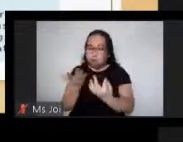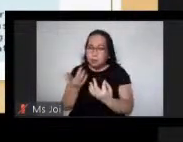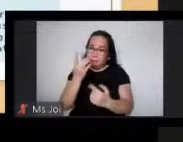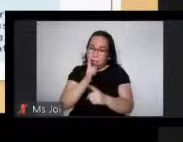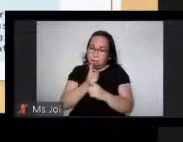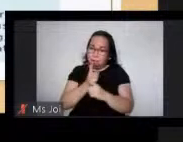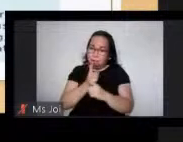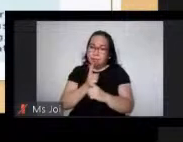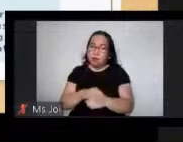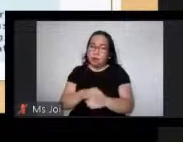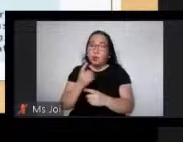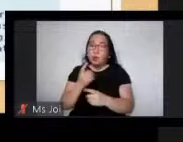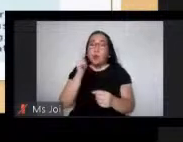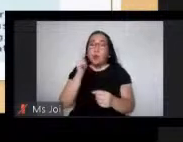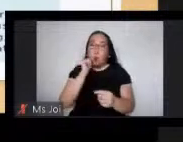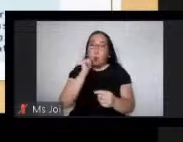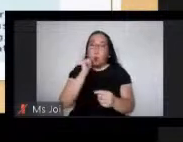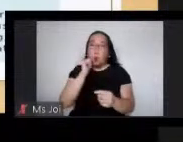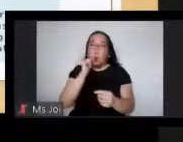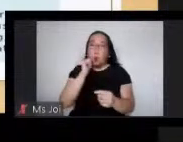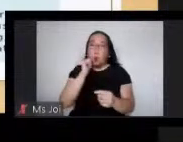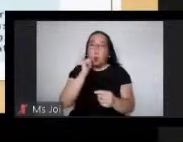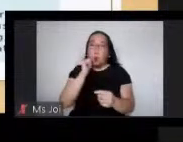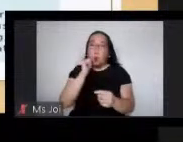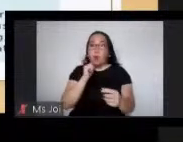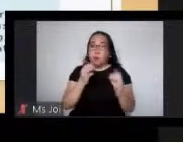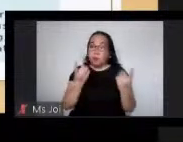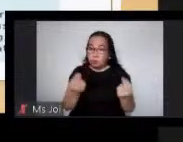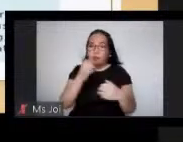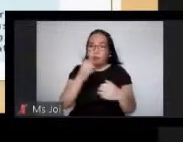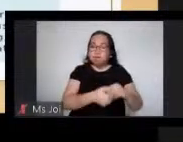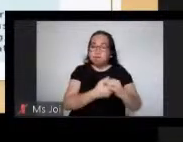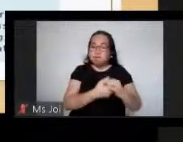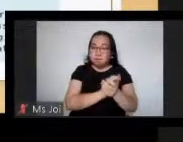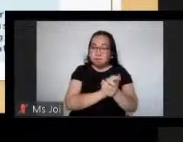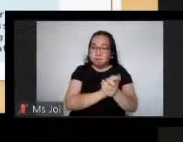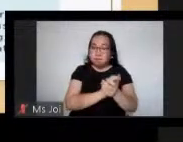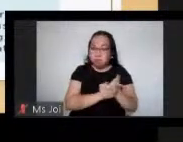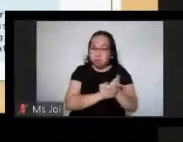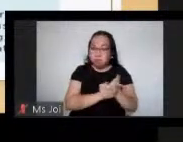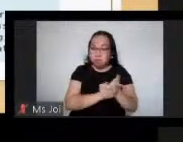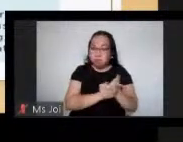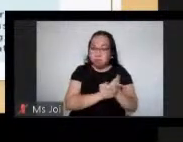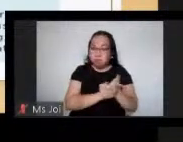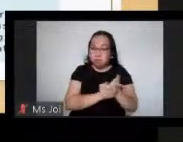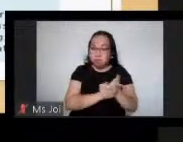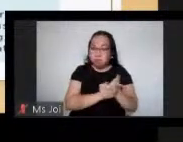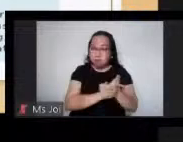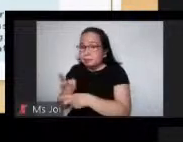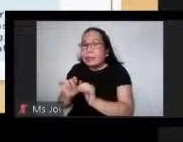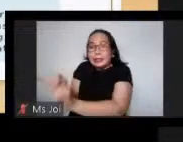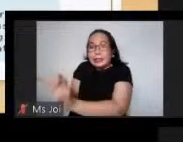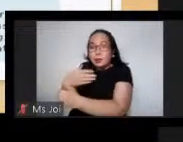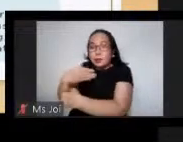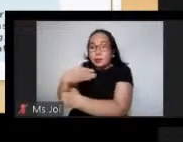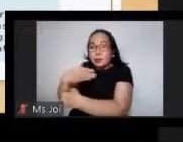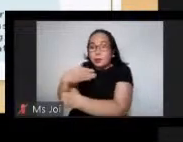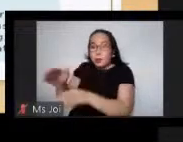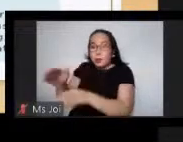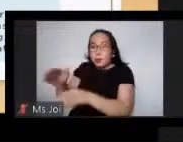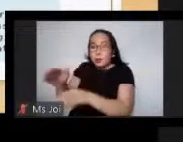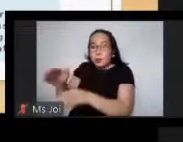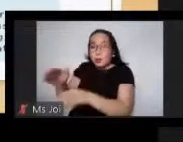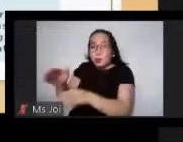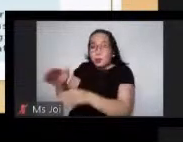Always wash your hands when you are taking care of them. Let them stay in a designated. Isolate nyo po sila.